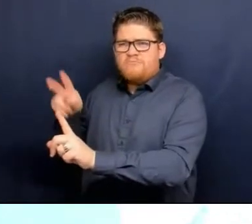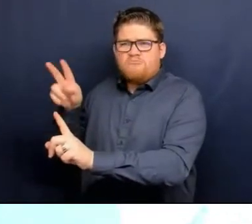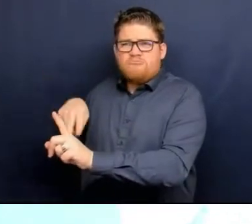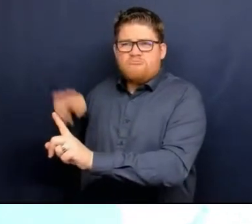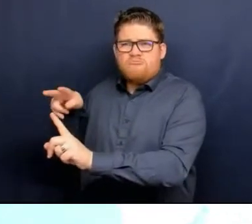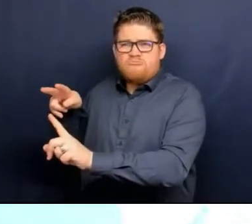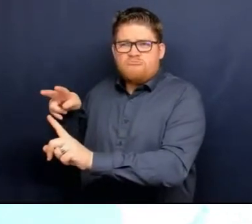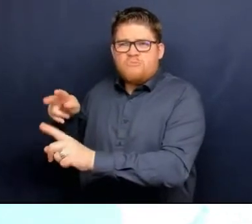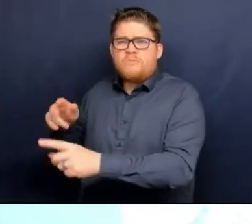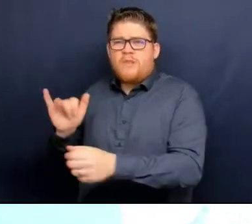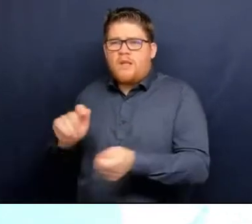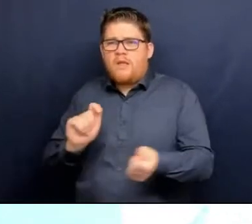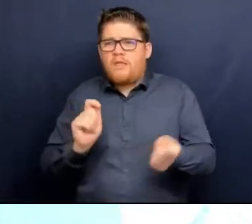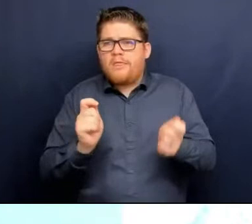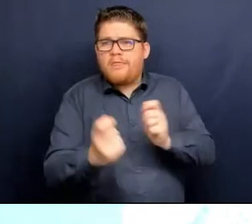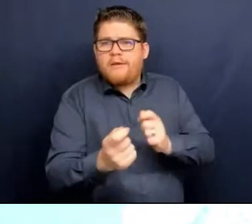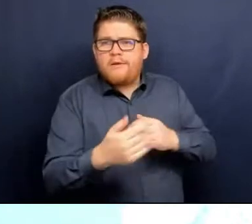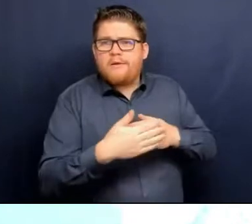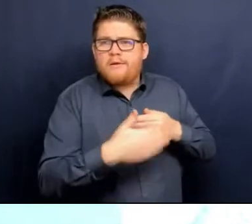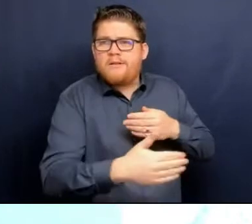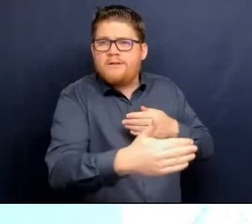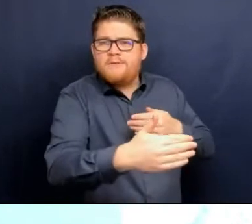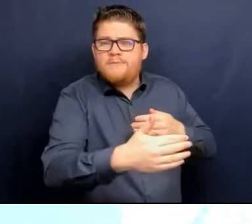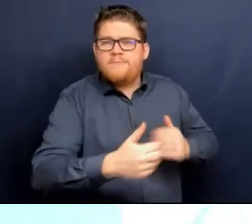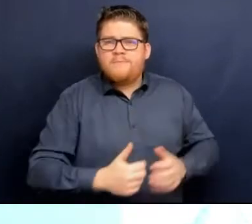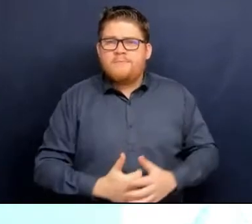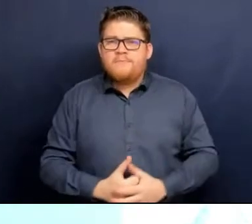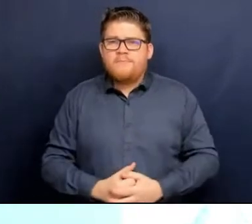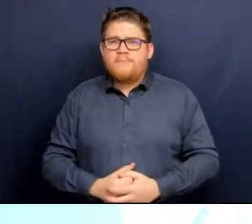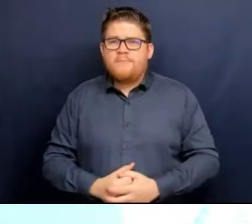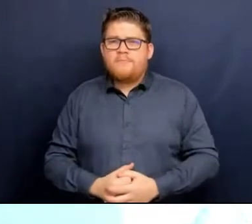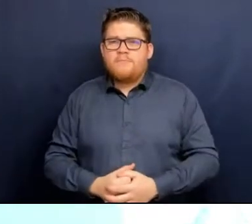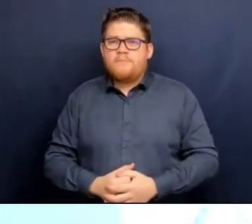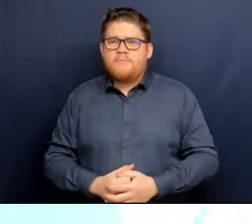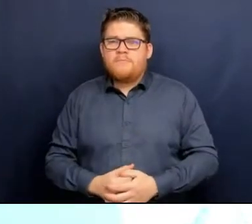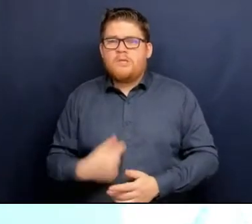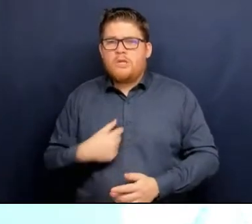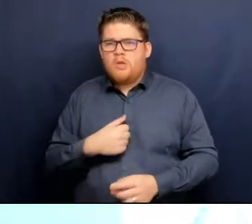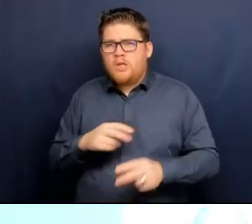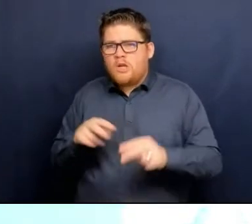at First Nations, looking at Indigenous peoples